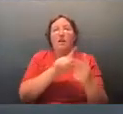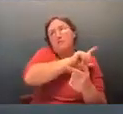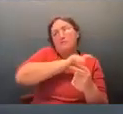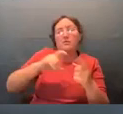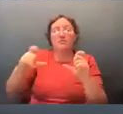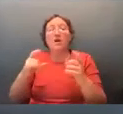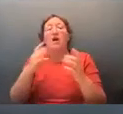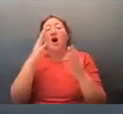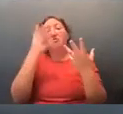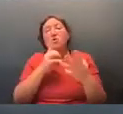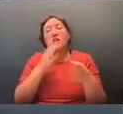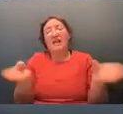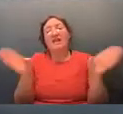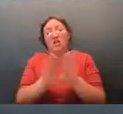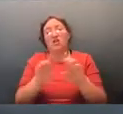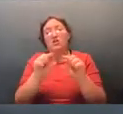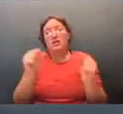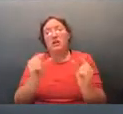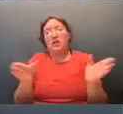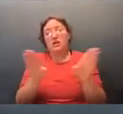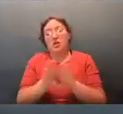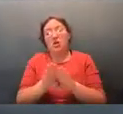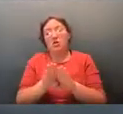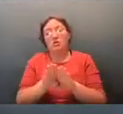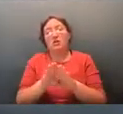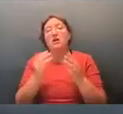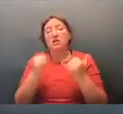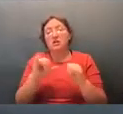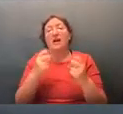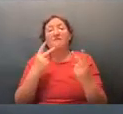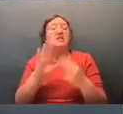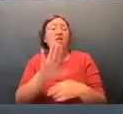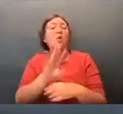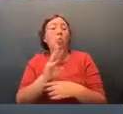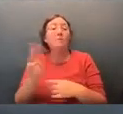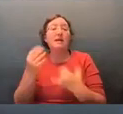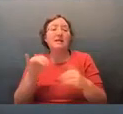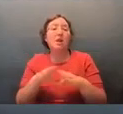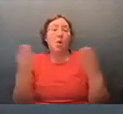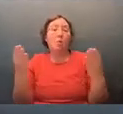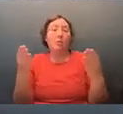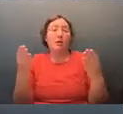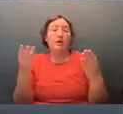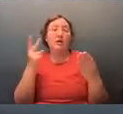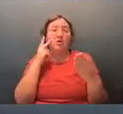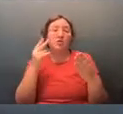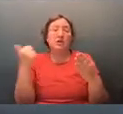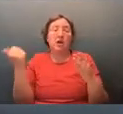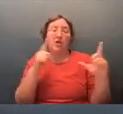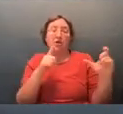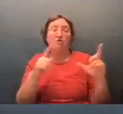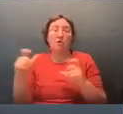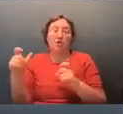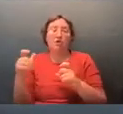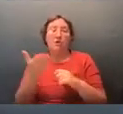closed, and they are now closed. You can still visit their website to see what other artwork he